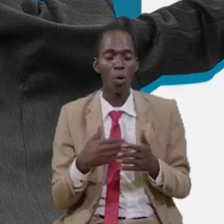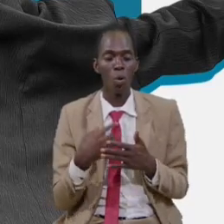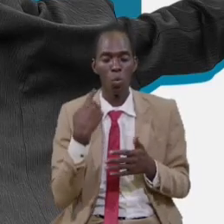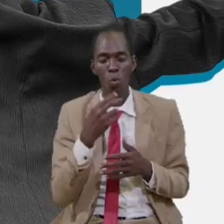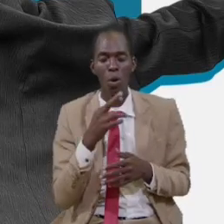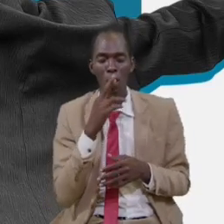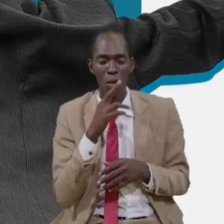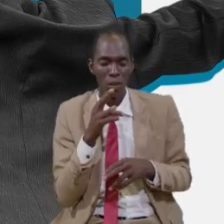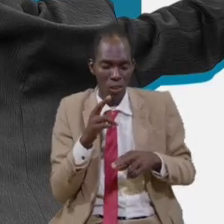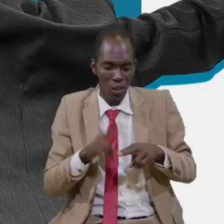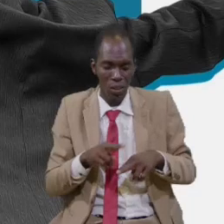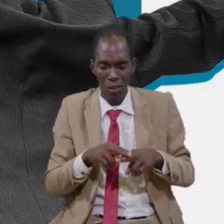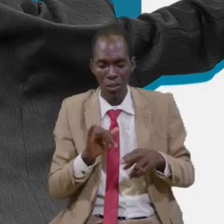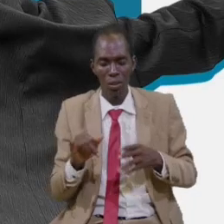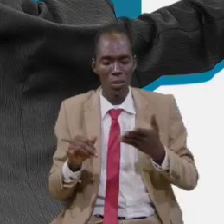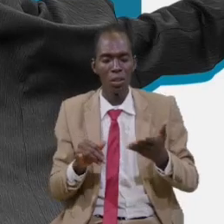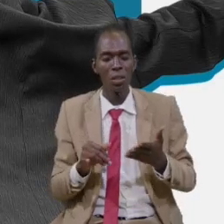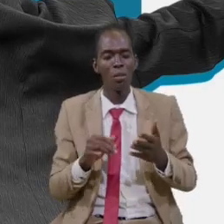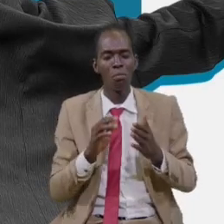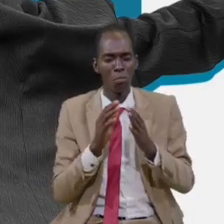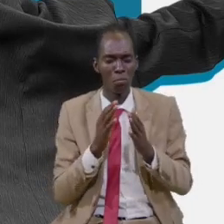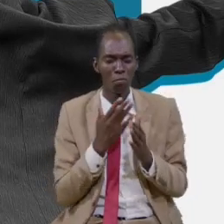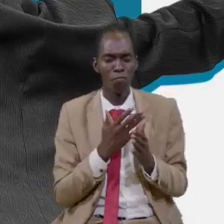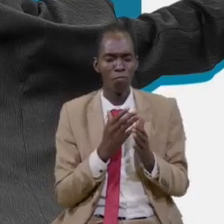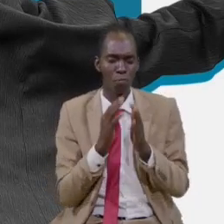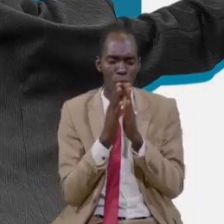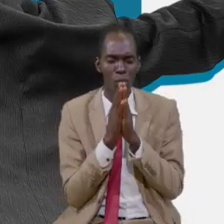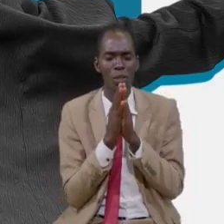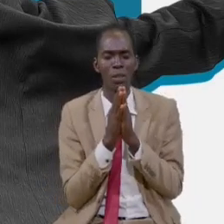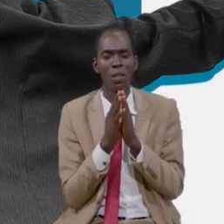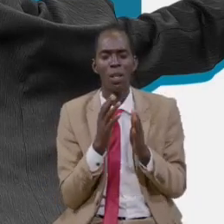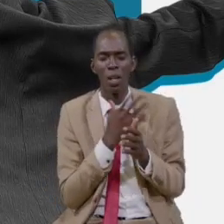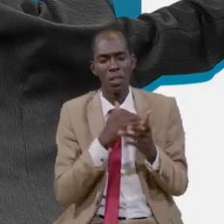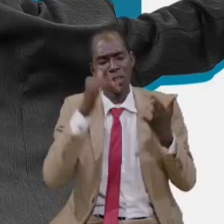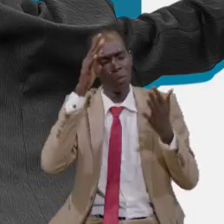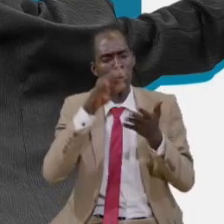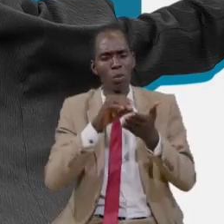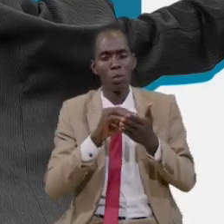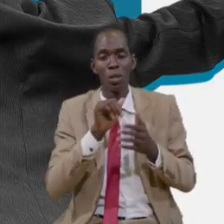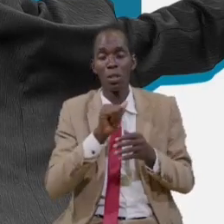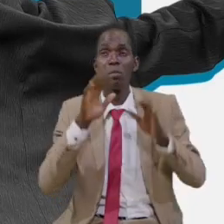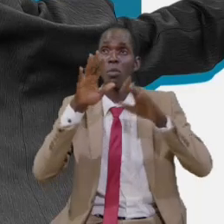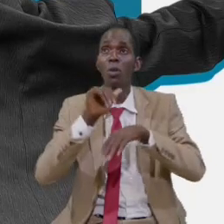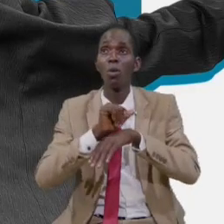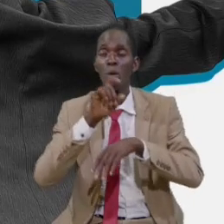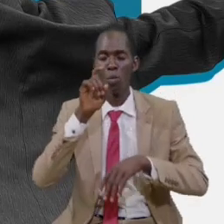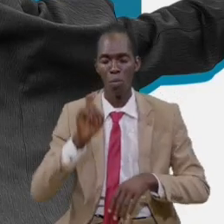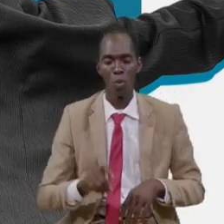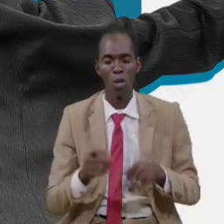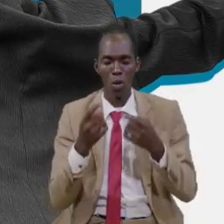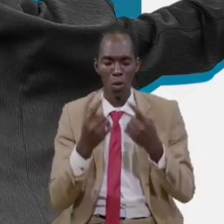miracle. A miracle must come upon you tonight. A miracle must come upon